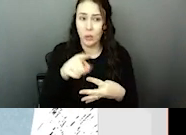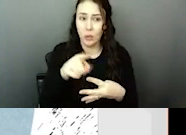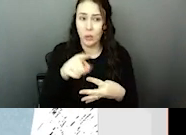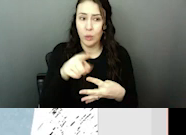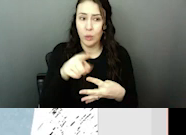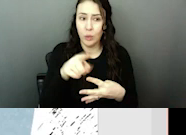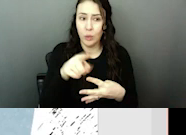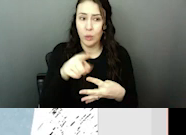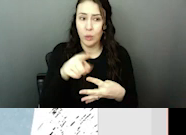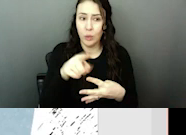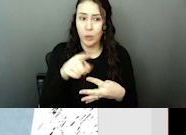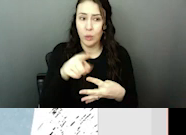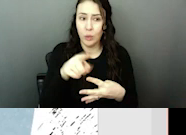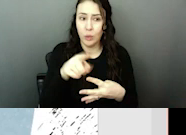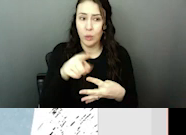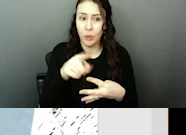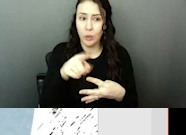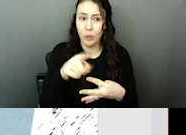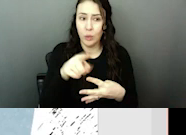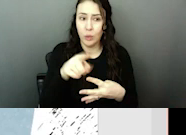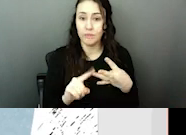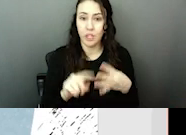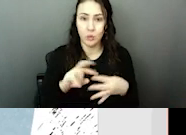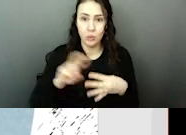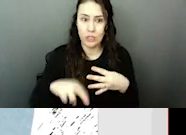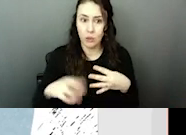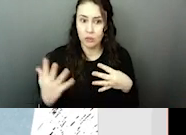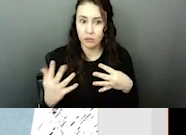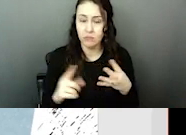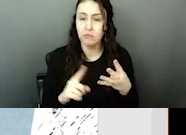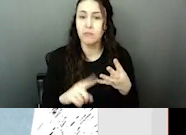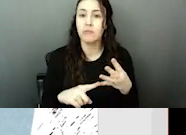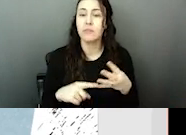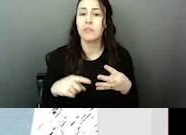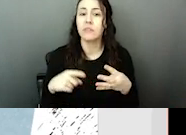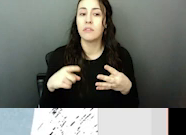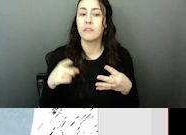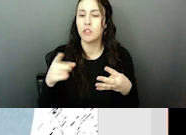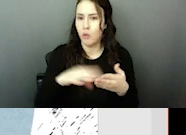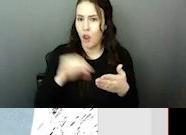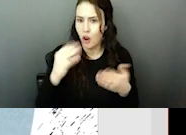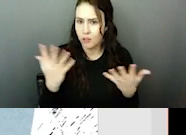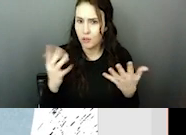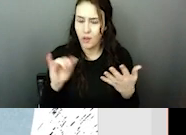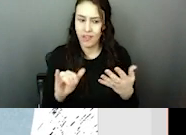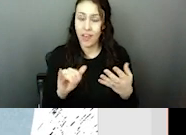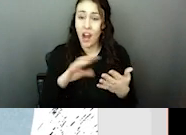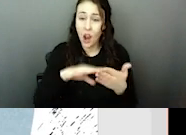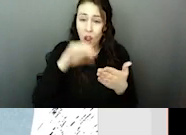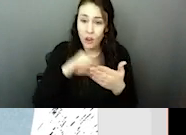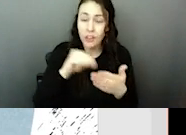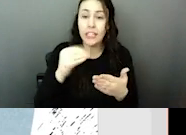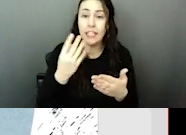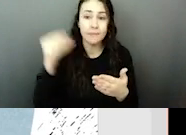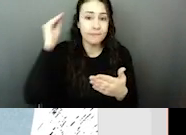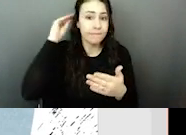the results? And what did you learn from it? So that you can, again, take that learning forward, try something